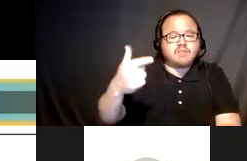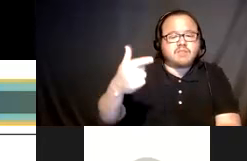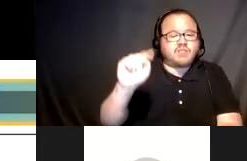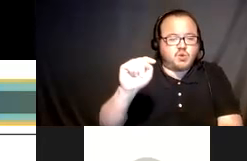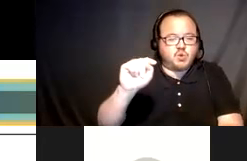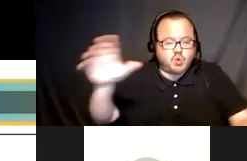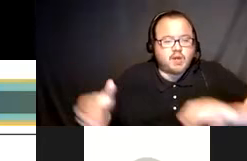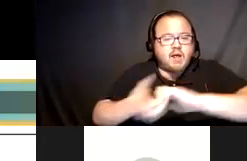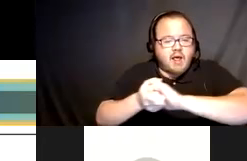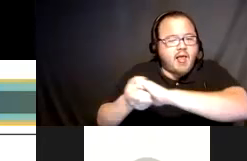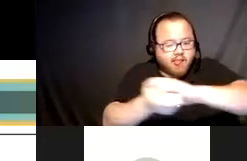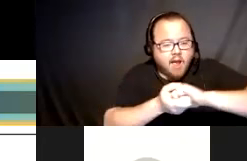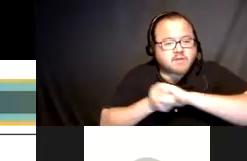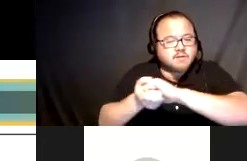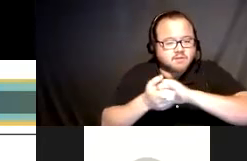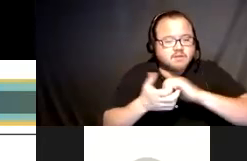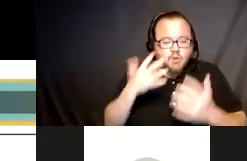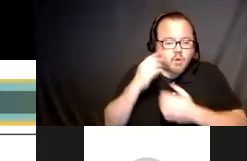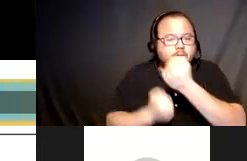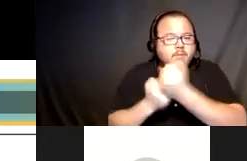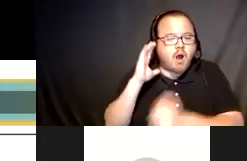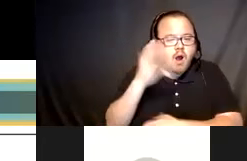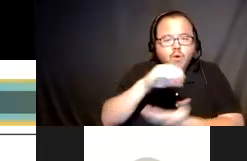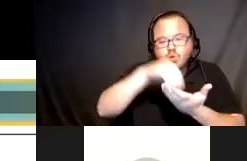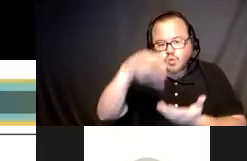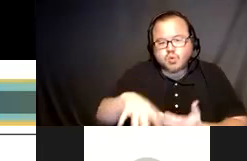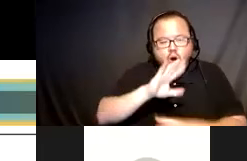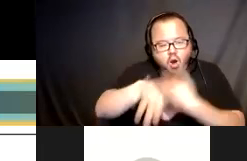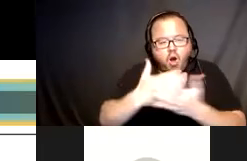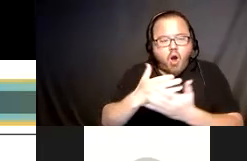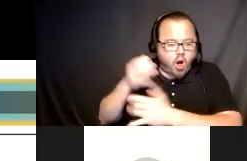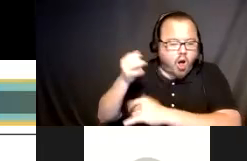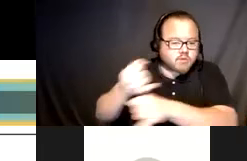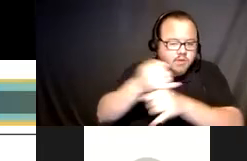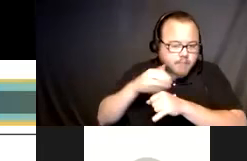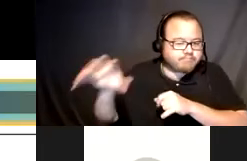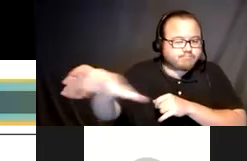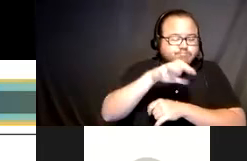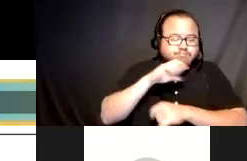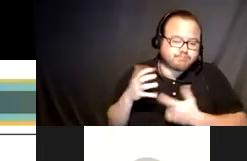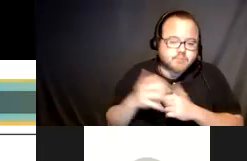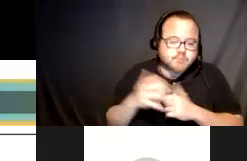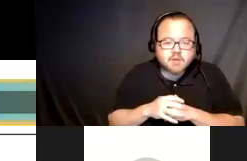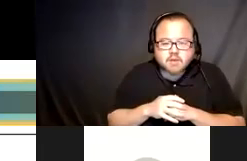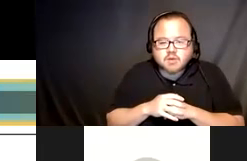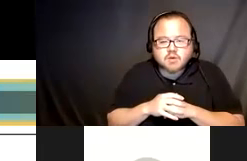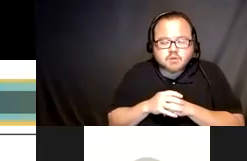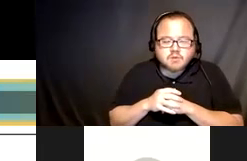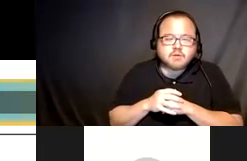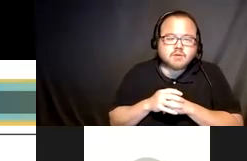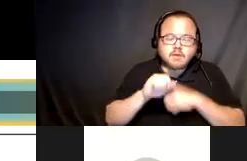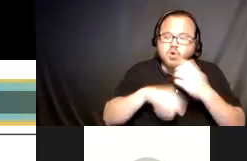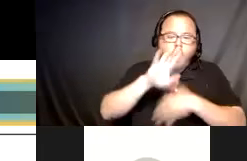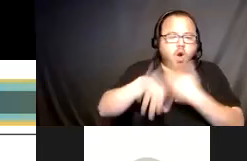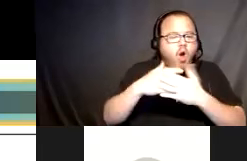is focused on being able to support our students on all of our campuses, including, and so making sure that all